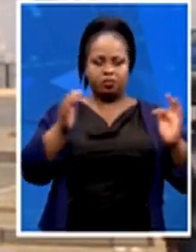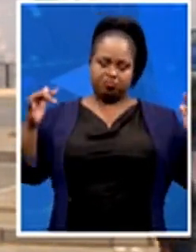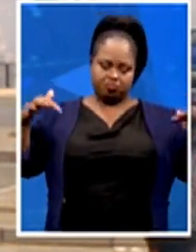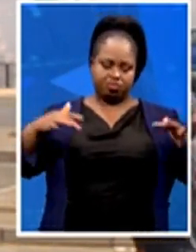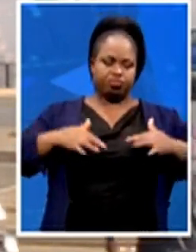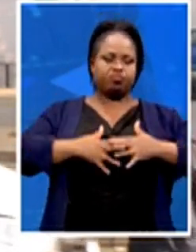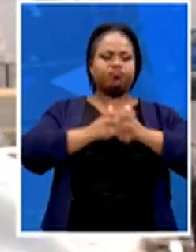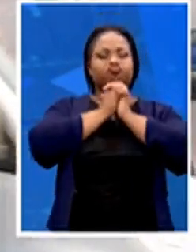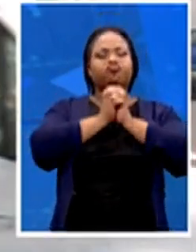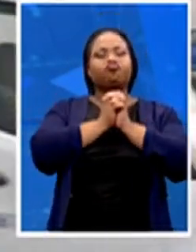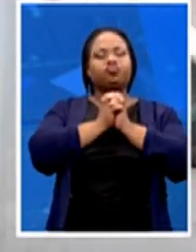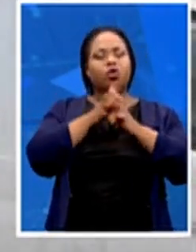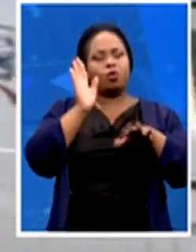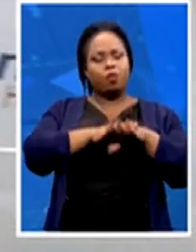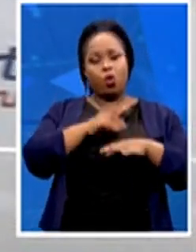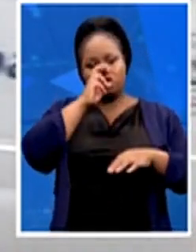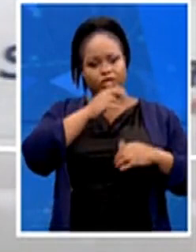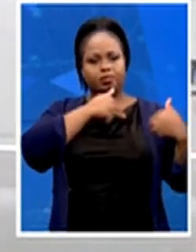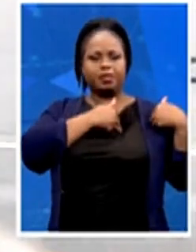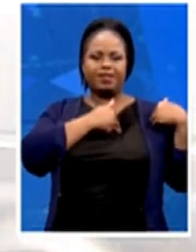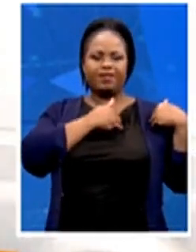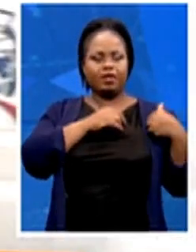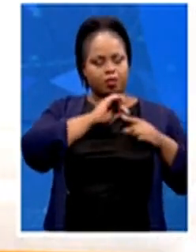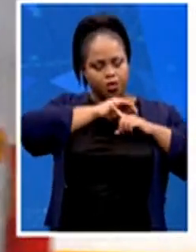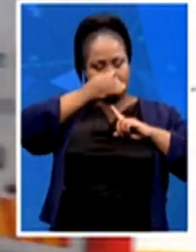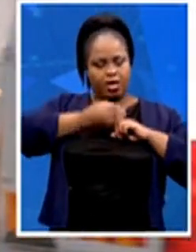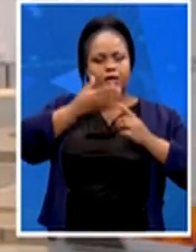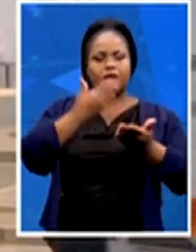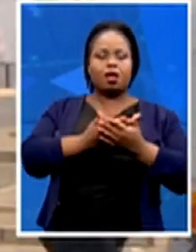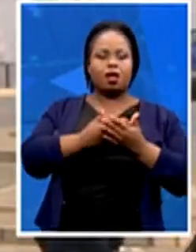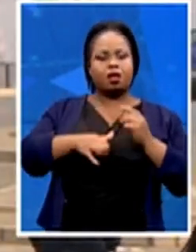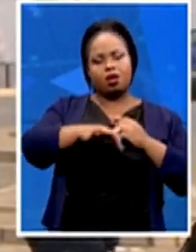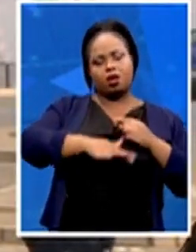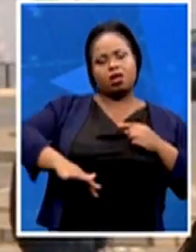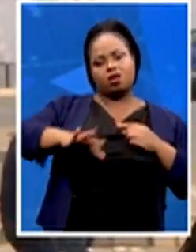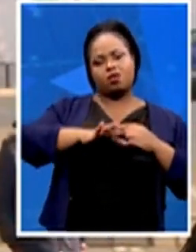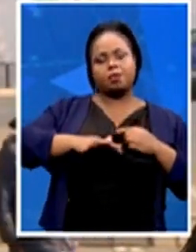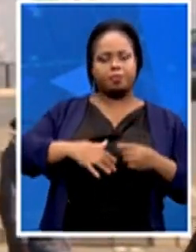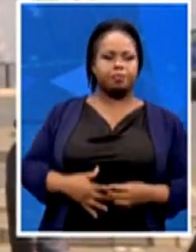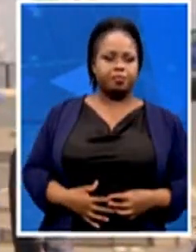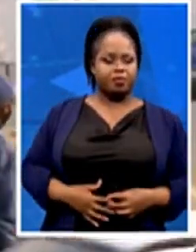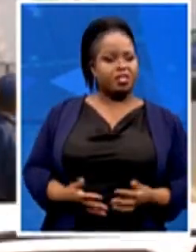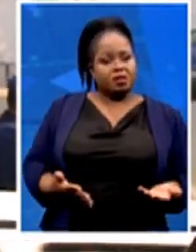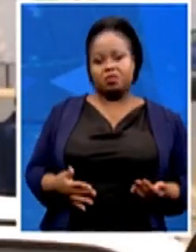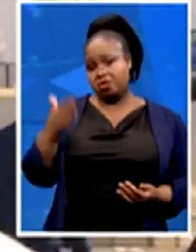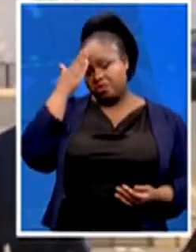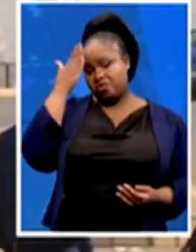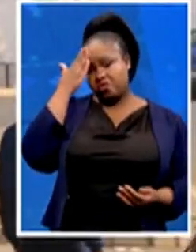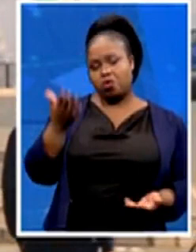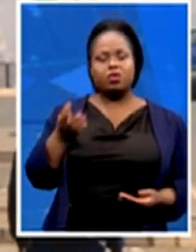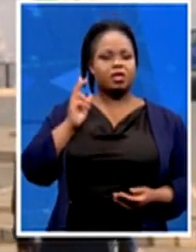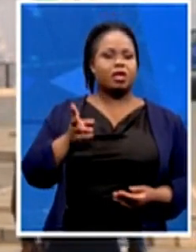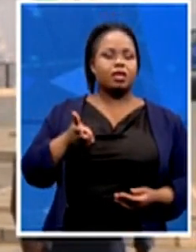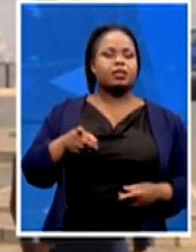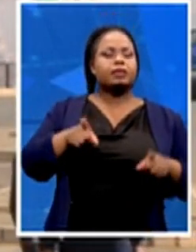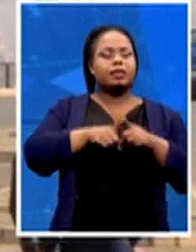sure we protect our security, our infrastructure. As well, to the subs, we've got a very